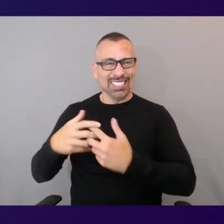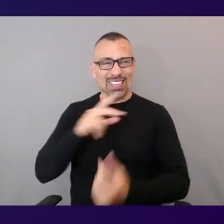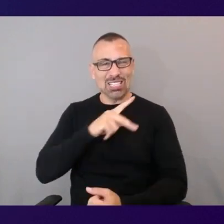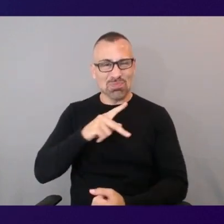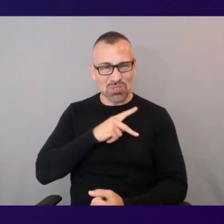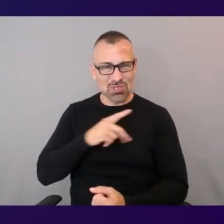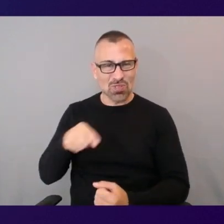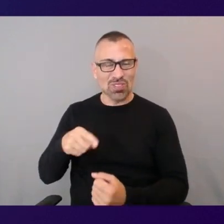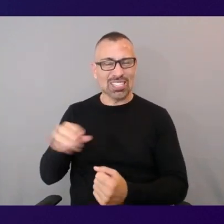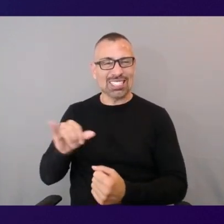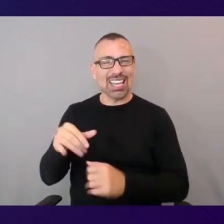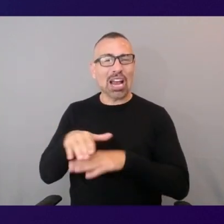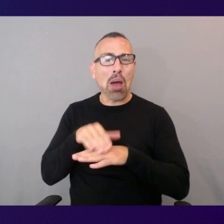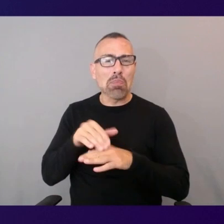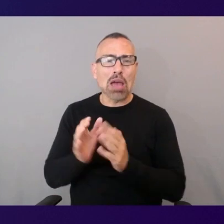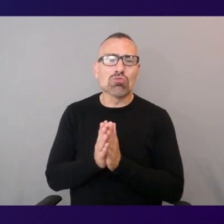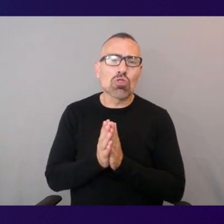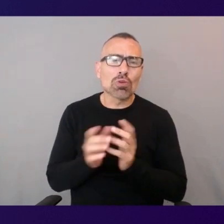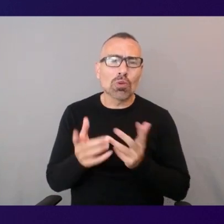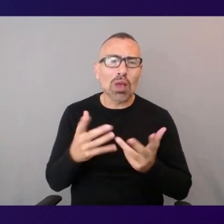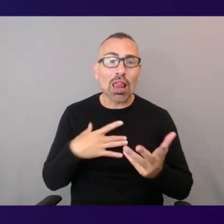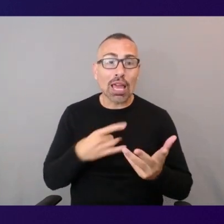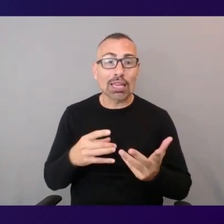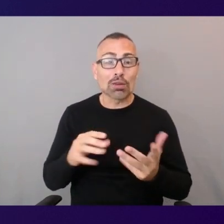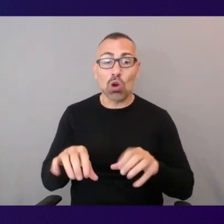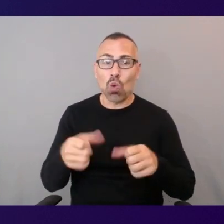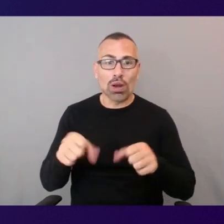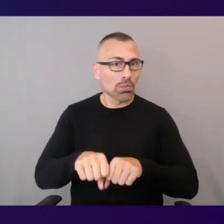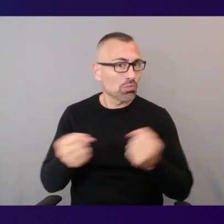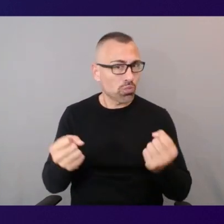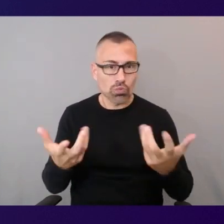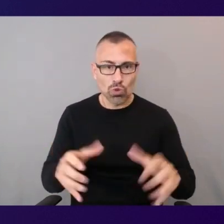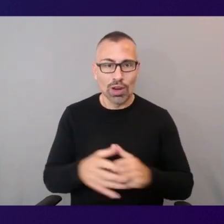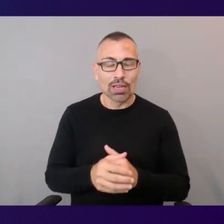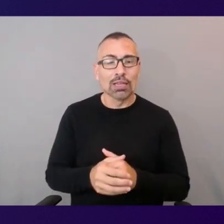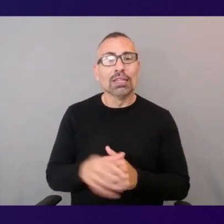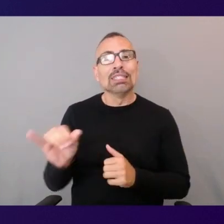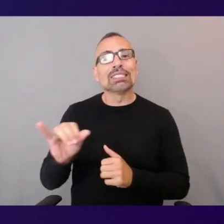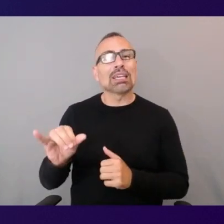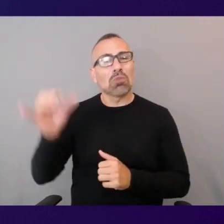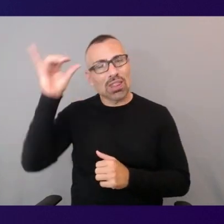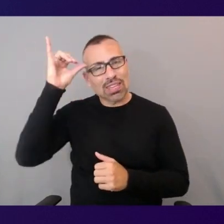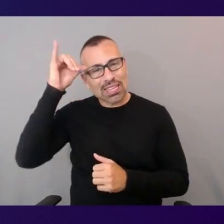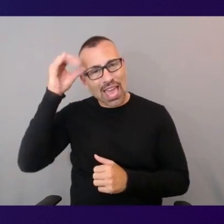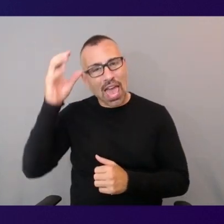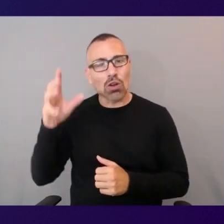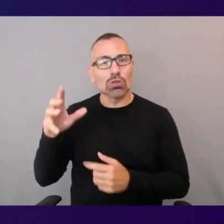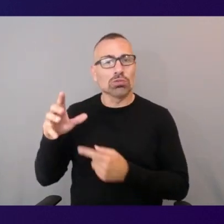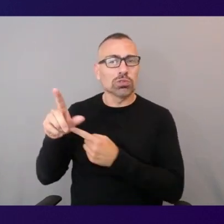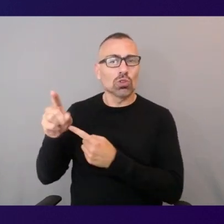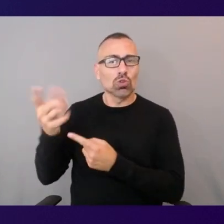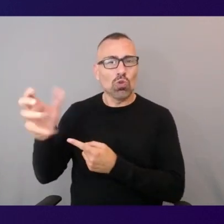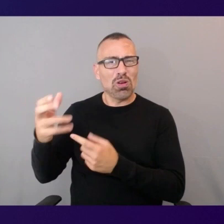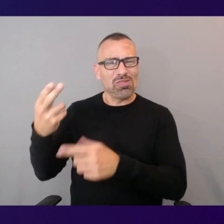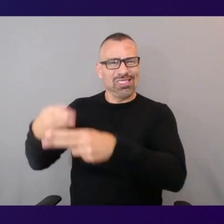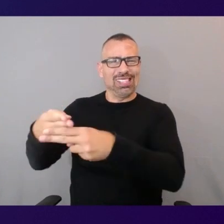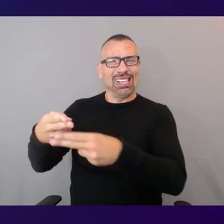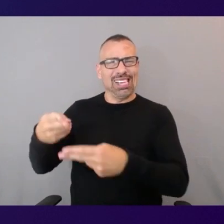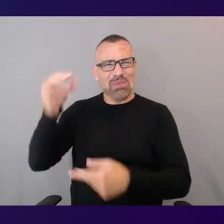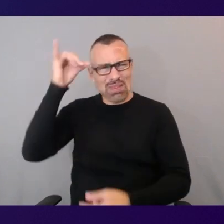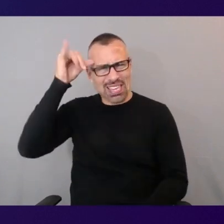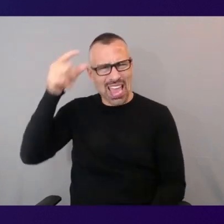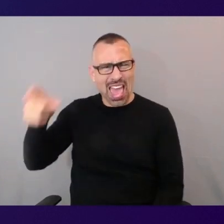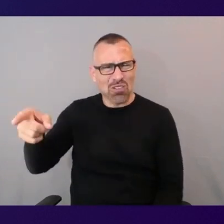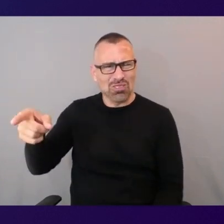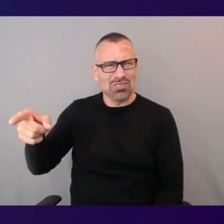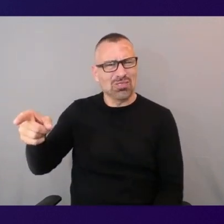with cattle, you don't name your cattle. And if we can think of having our workspaces as cattle, and if we're done with it, throw it away for the day and get a